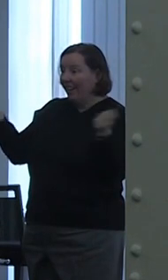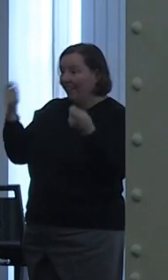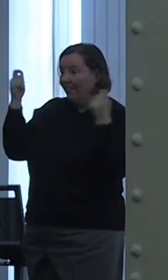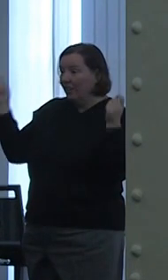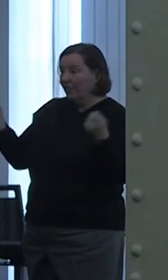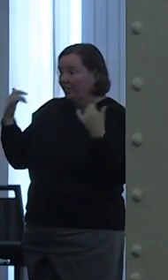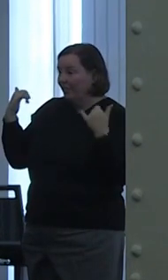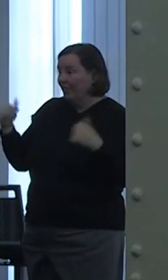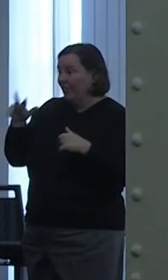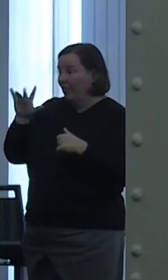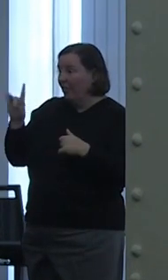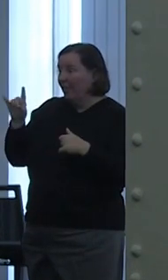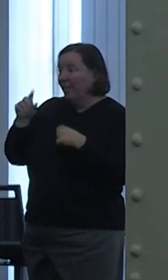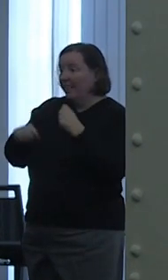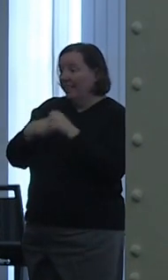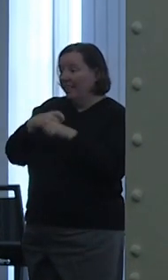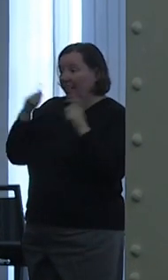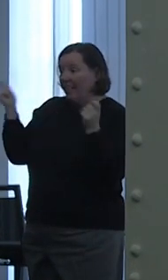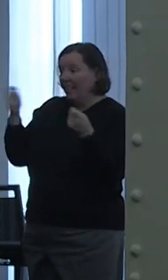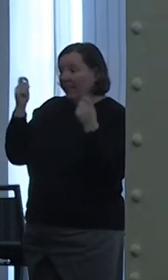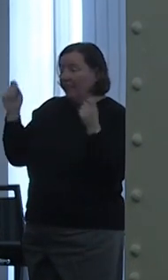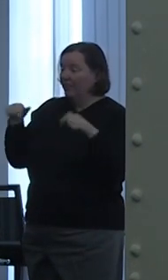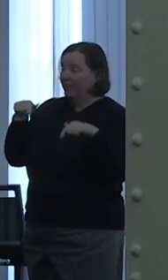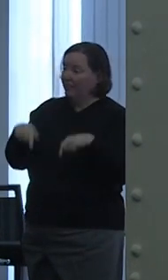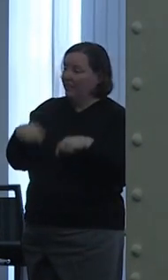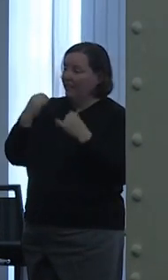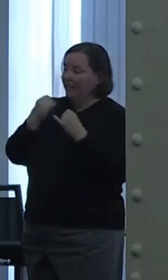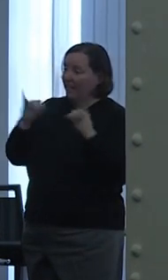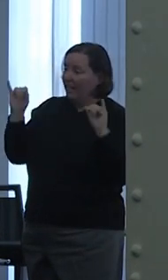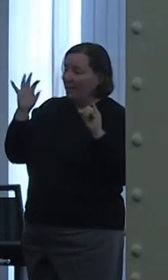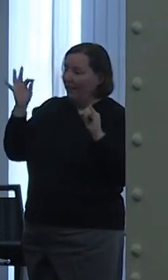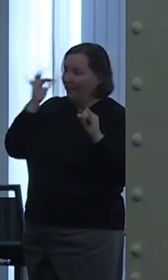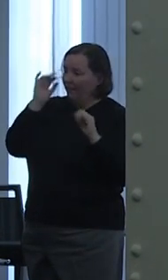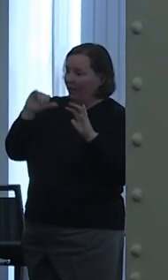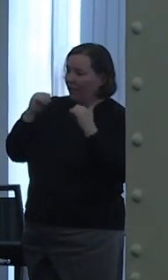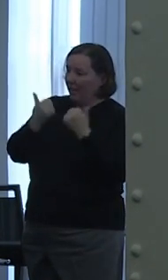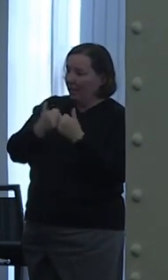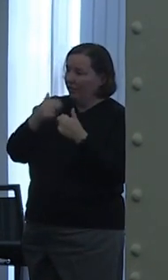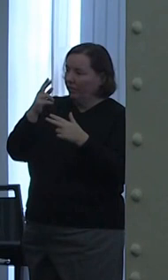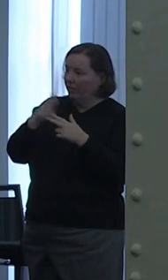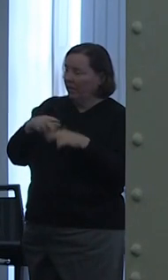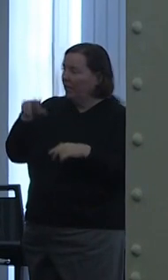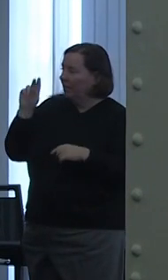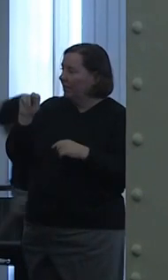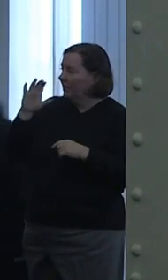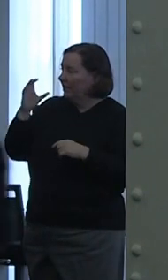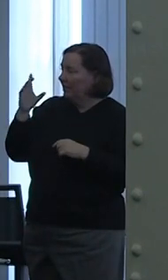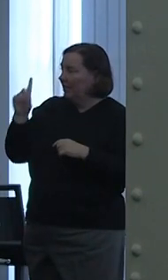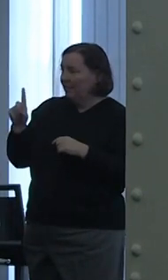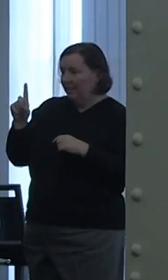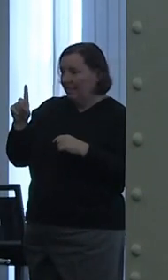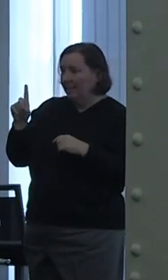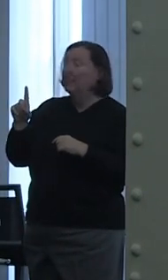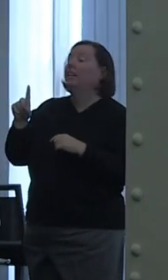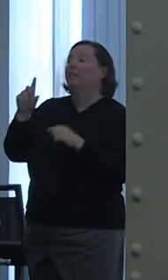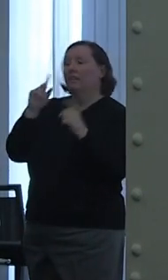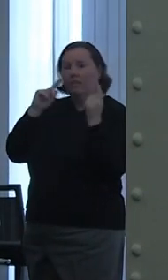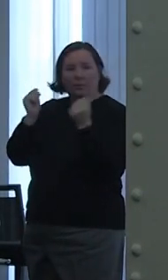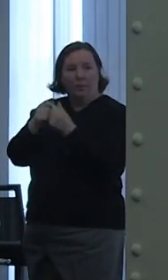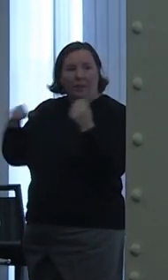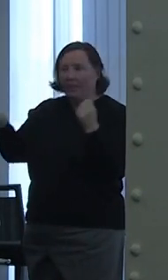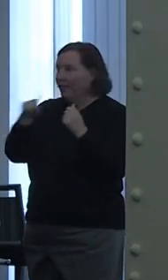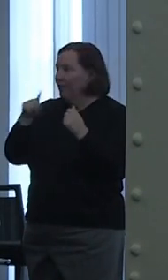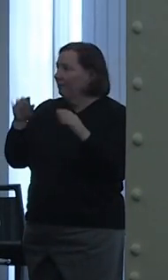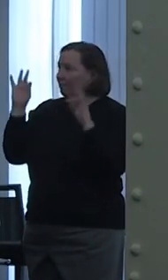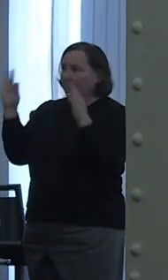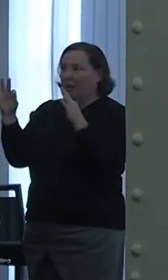the birthday of the independent federal agency known as NCD with all of you. And there is nowhere more